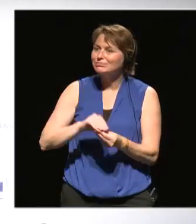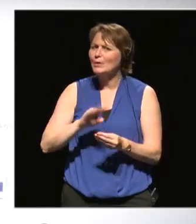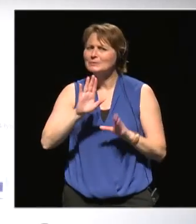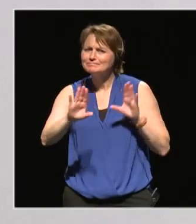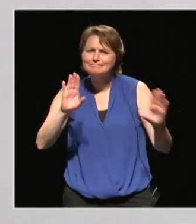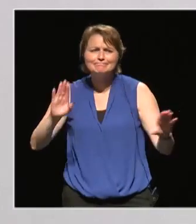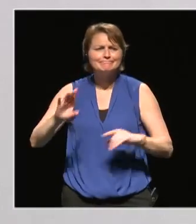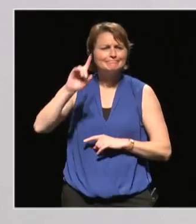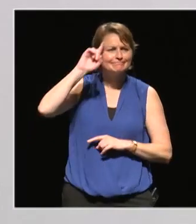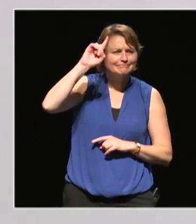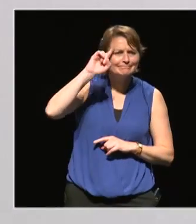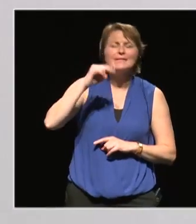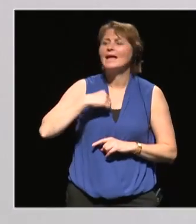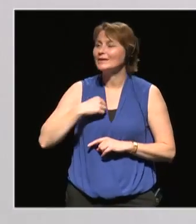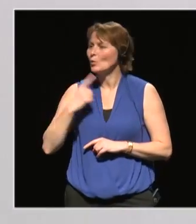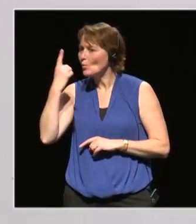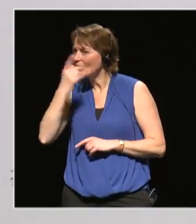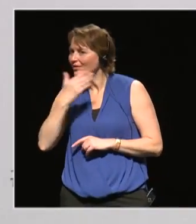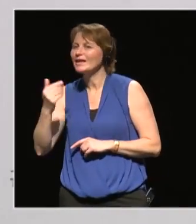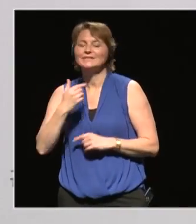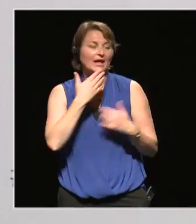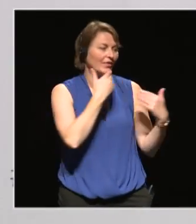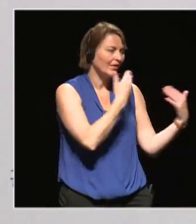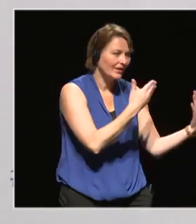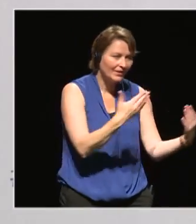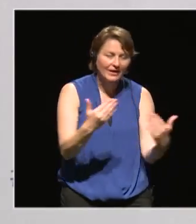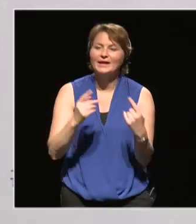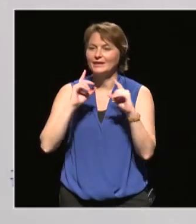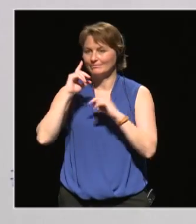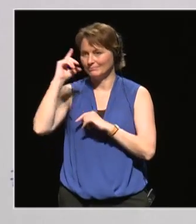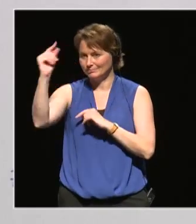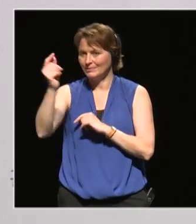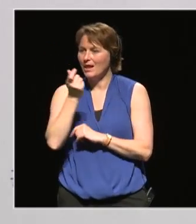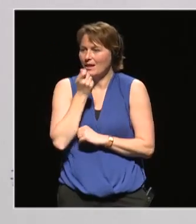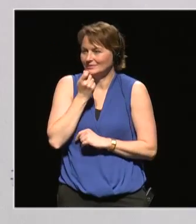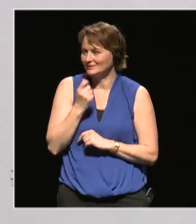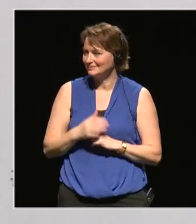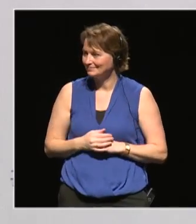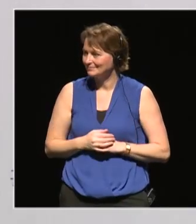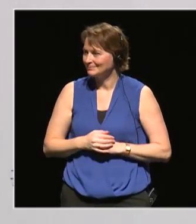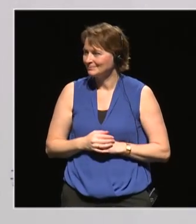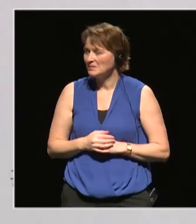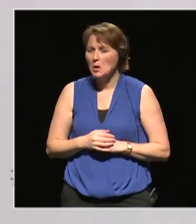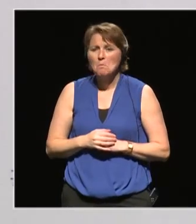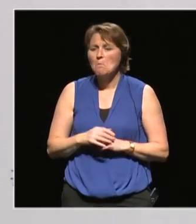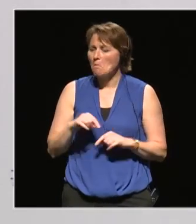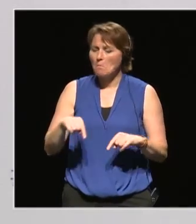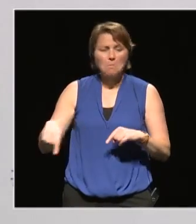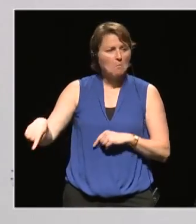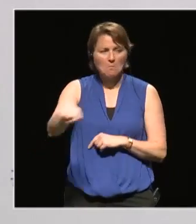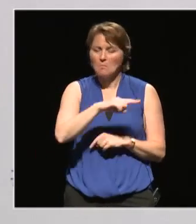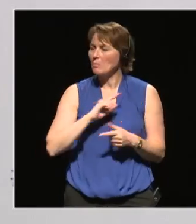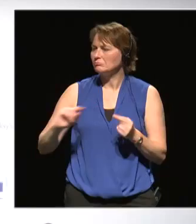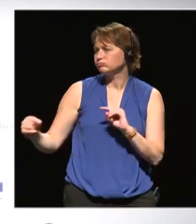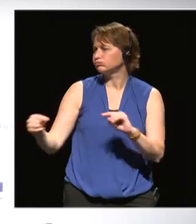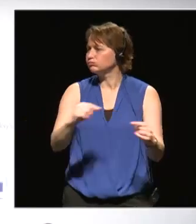I'm going to say one more thing, and then we're going to say our thank yous, and then we're going to go and have lunch. Look, we haven't had any discussion about how important climate